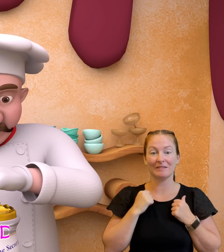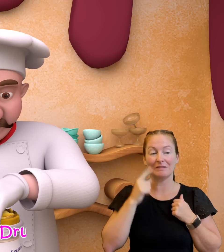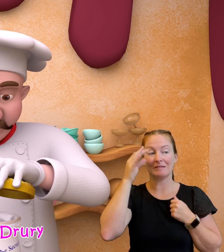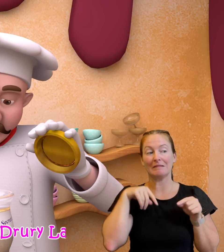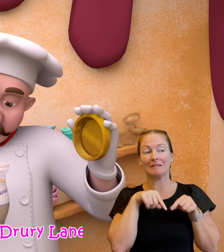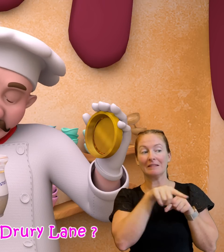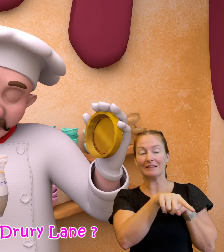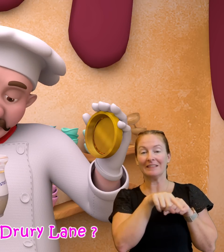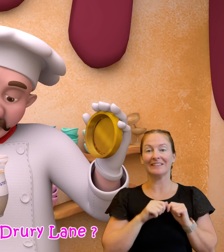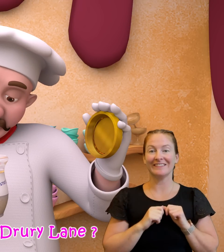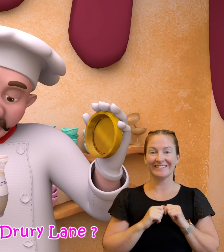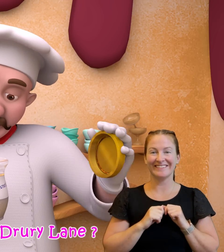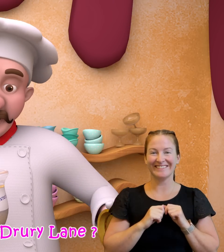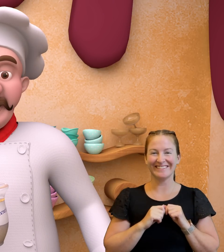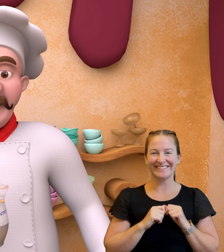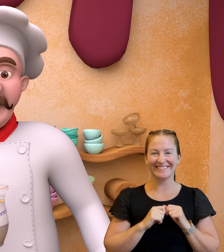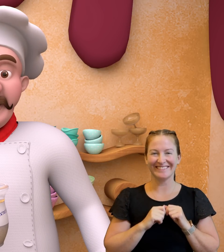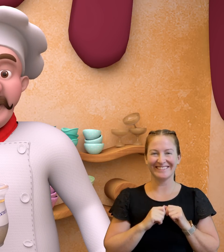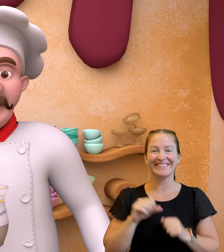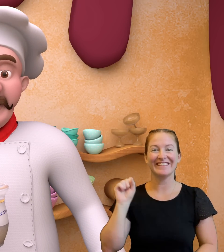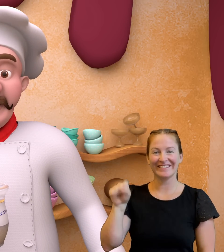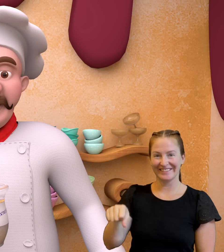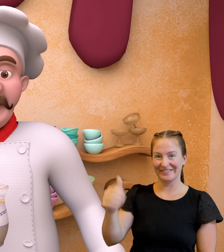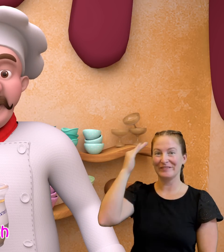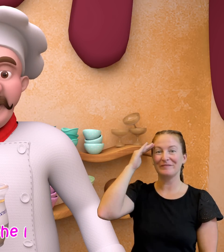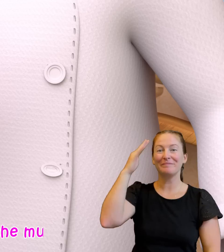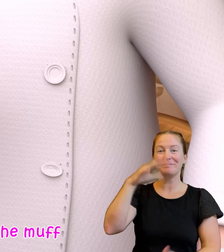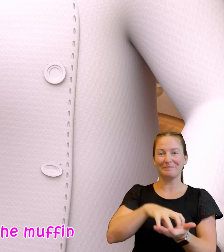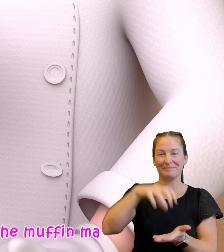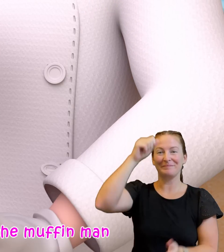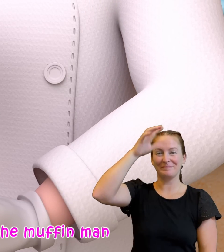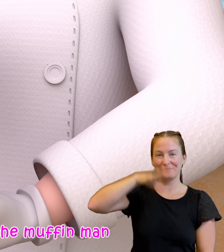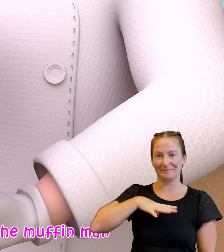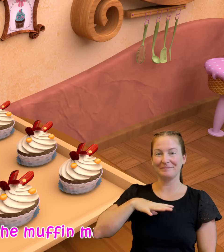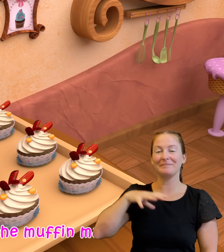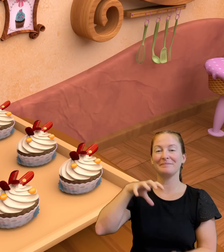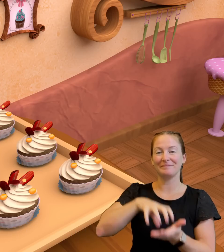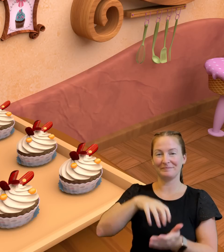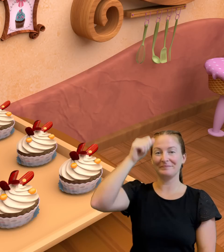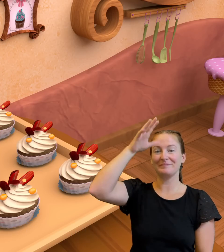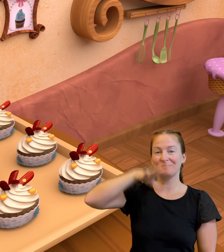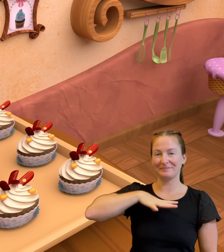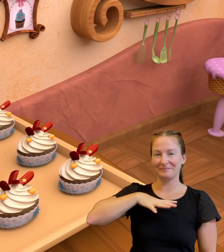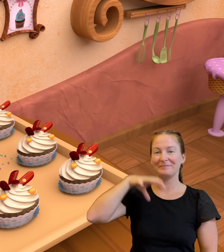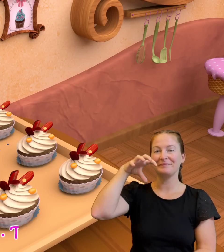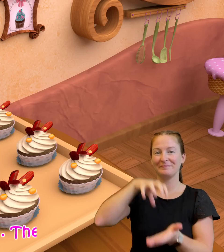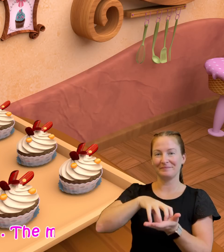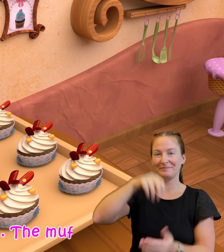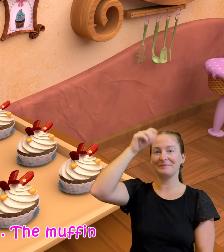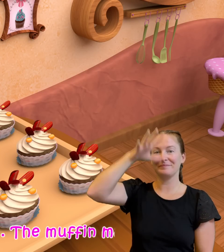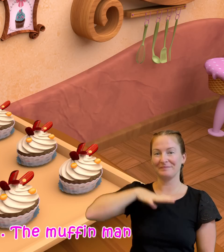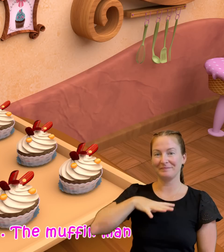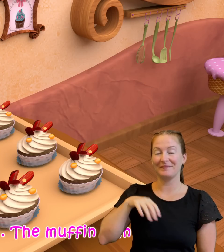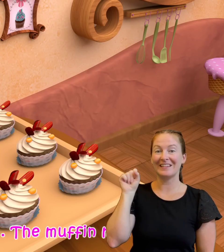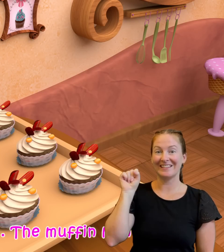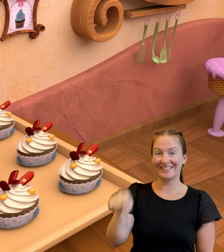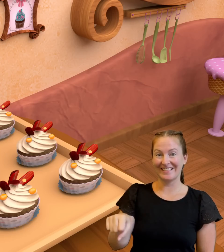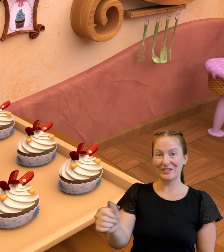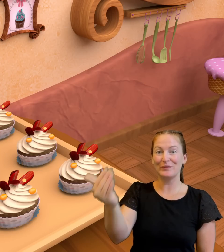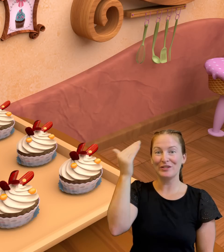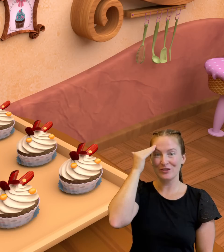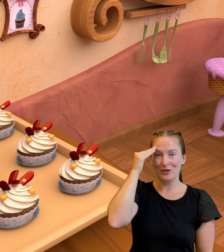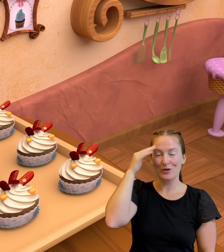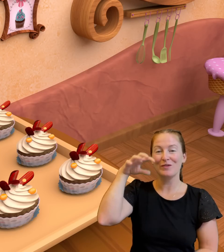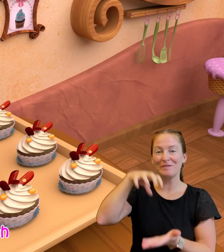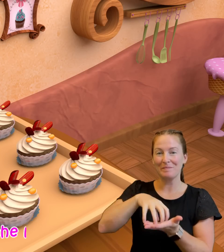lives on Drury Lane? Yes, we know the Muffin Man, the Muffin Man, the Muffin Man.